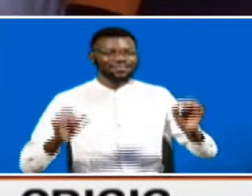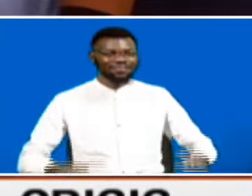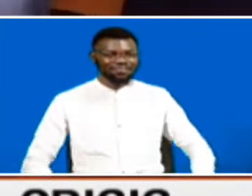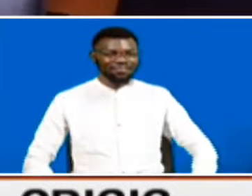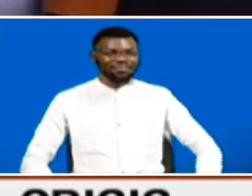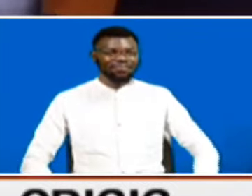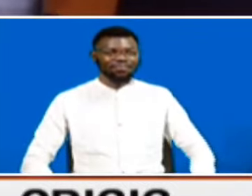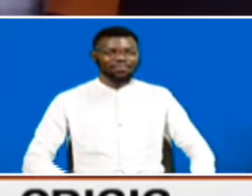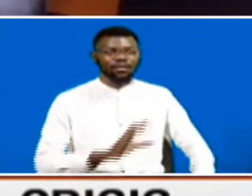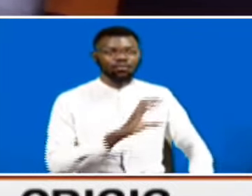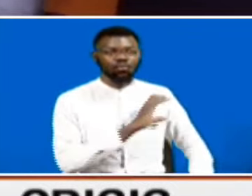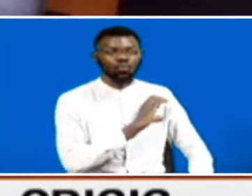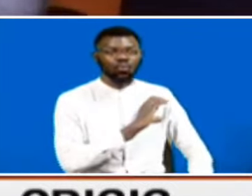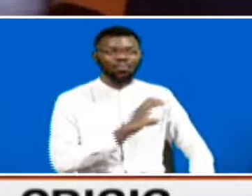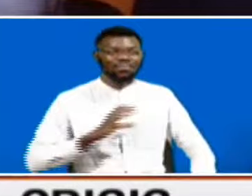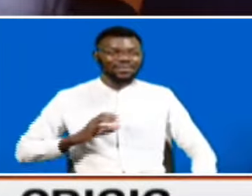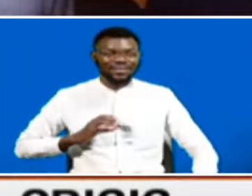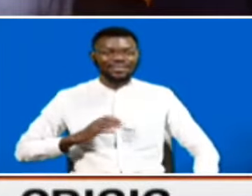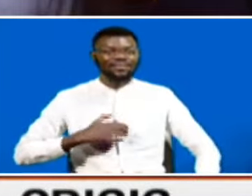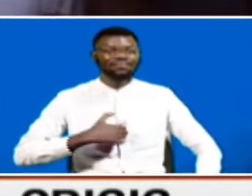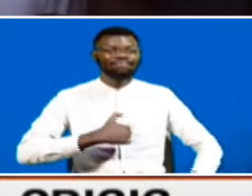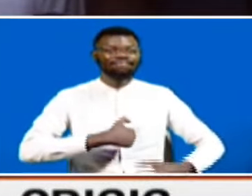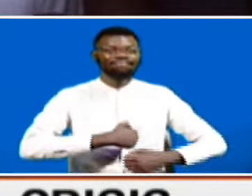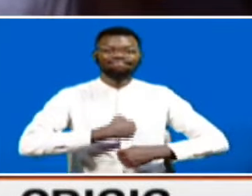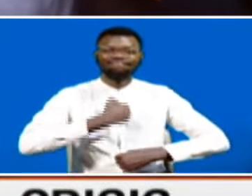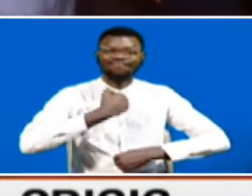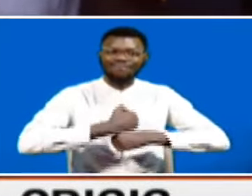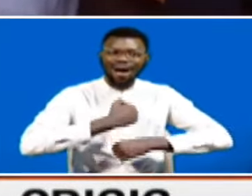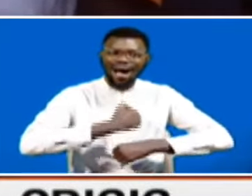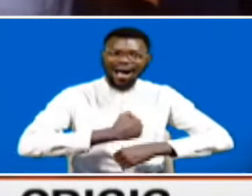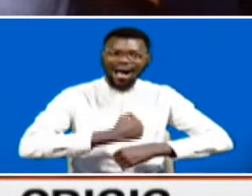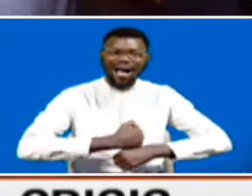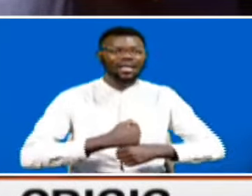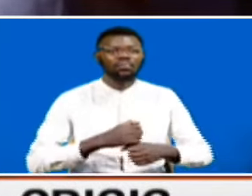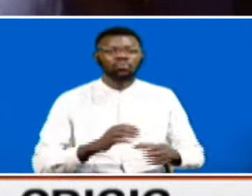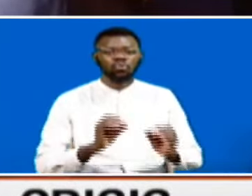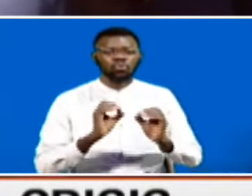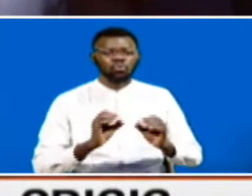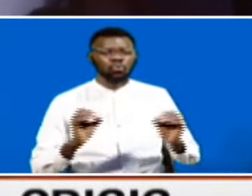kamati yaweze kufanya kazi manake ilikuwa tayari imevunjwa na bunge.